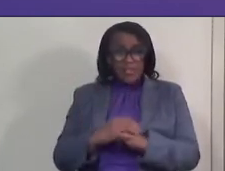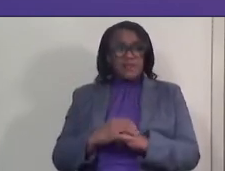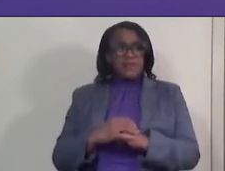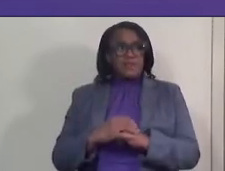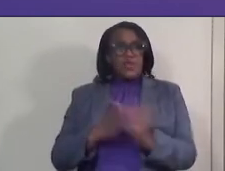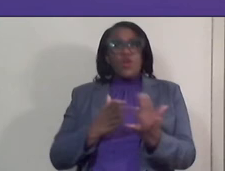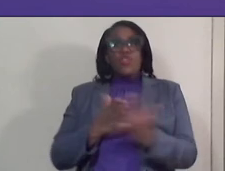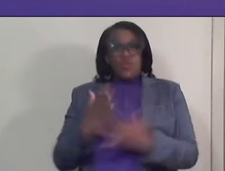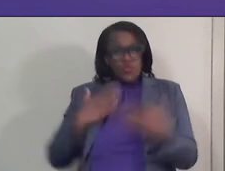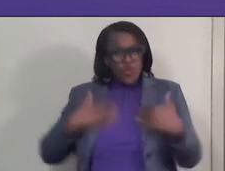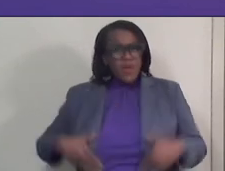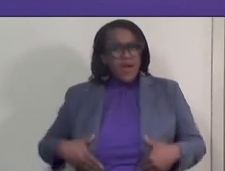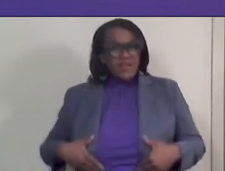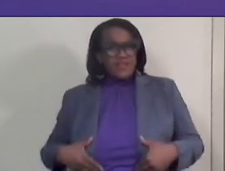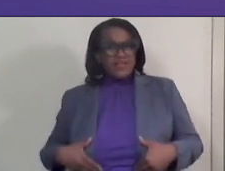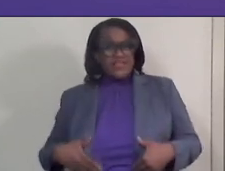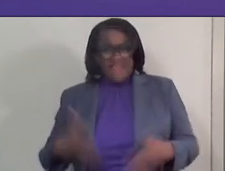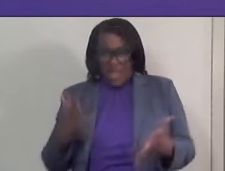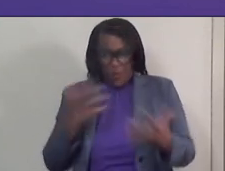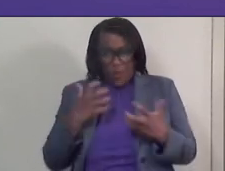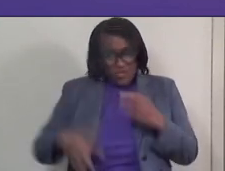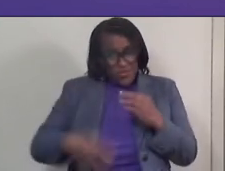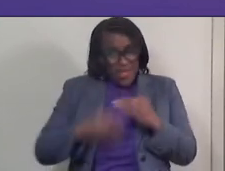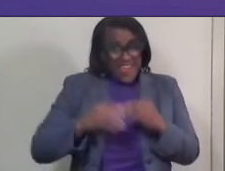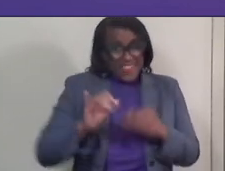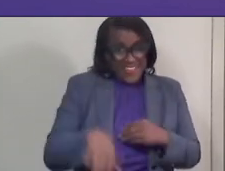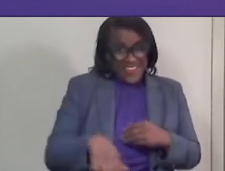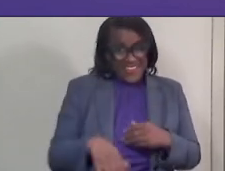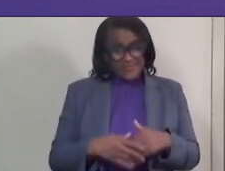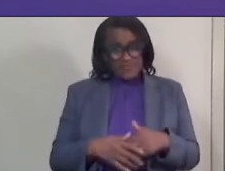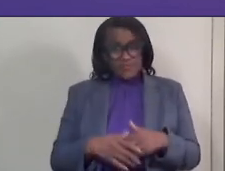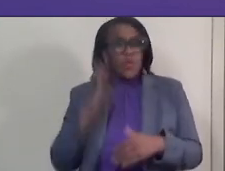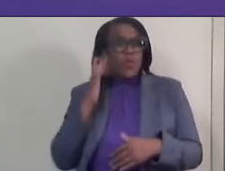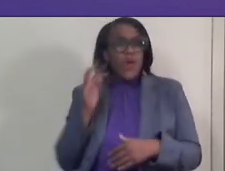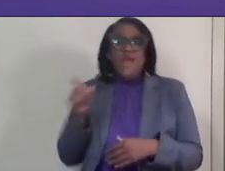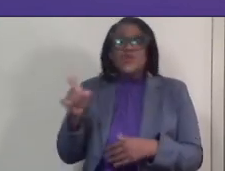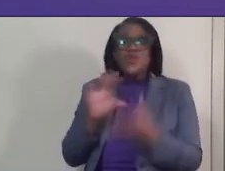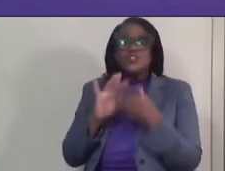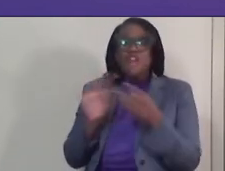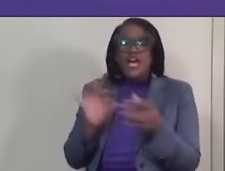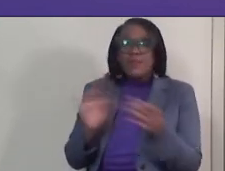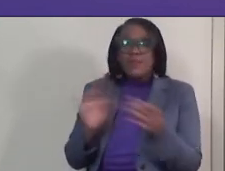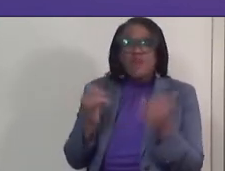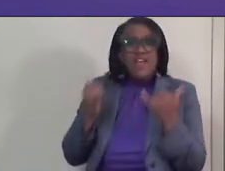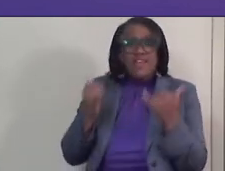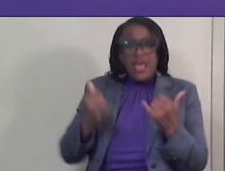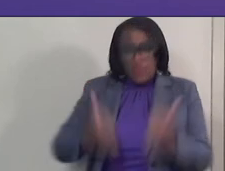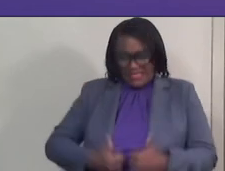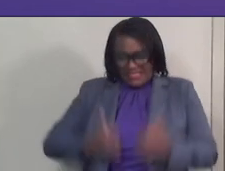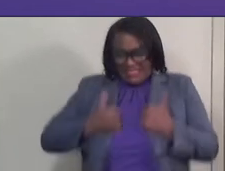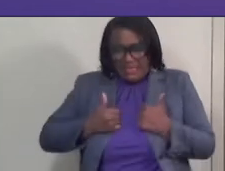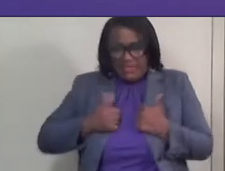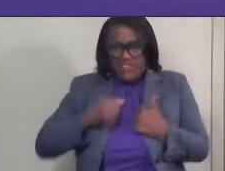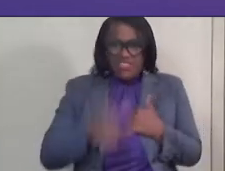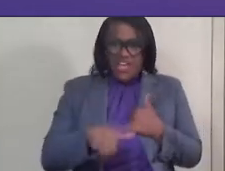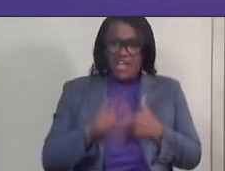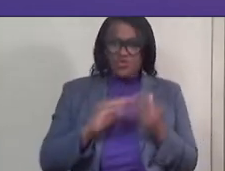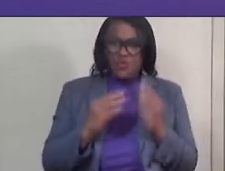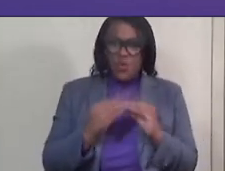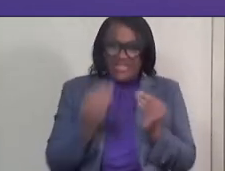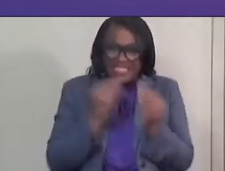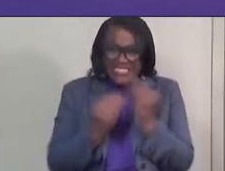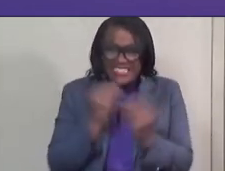through your body. And so I wanted to throw that in there because you were talking about just now, like living it and being part of it and eating it